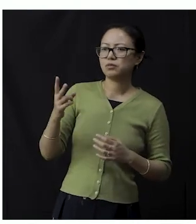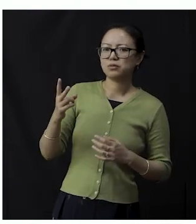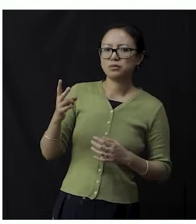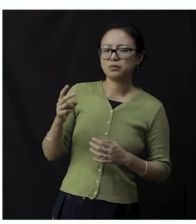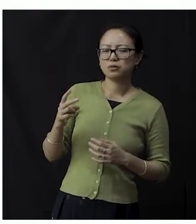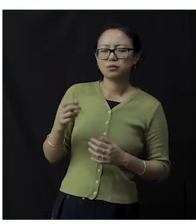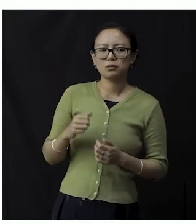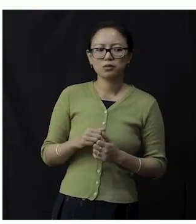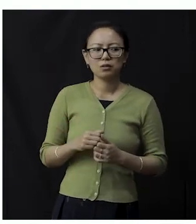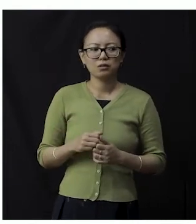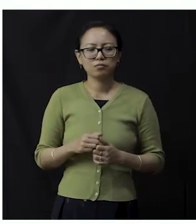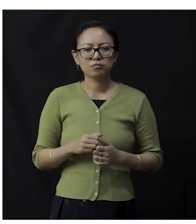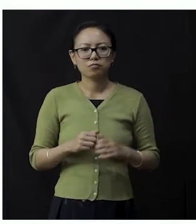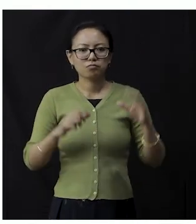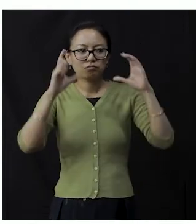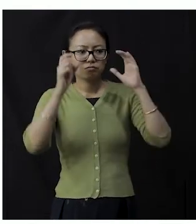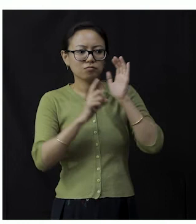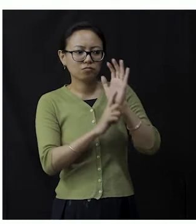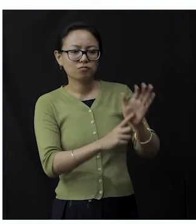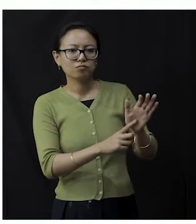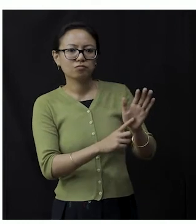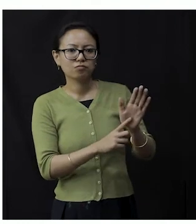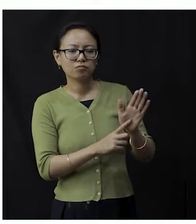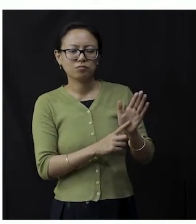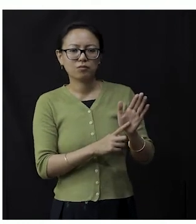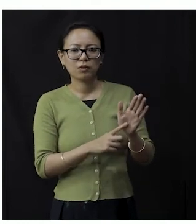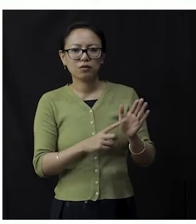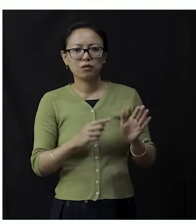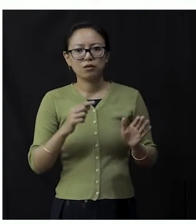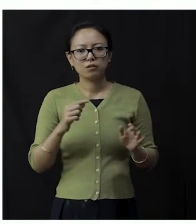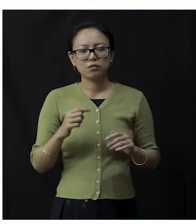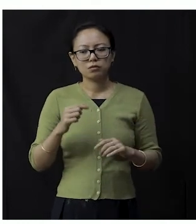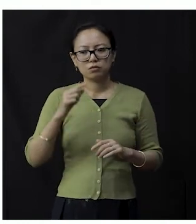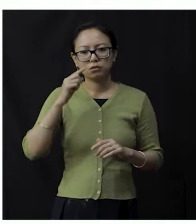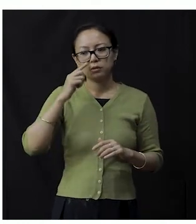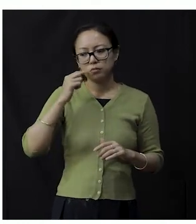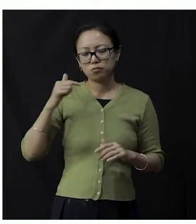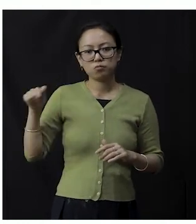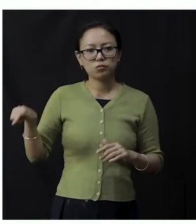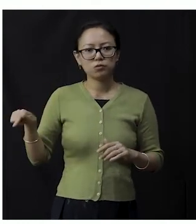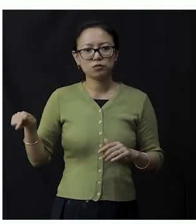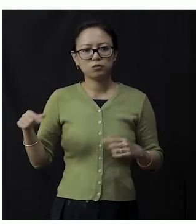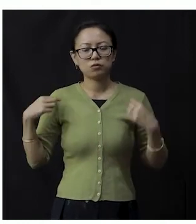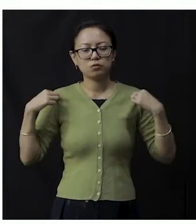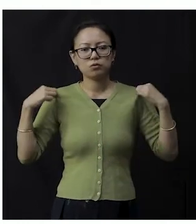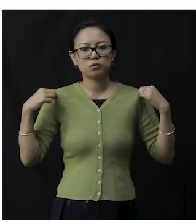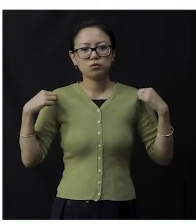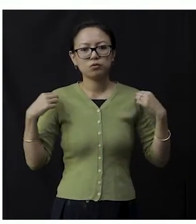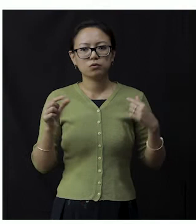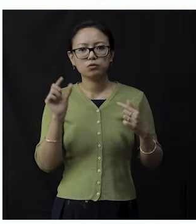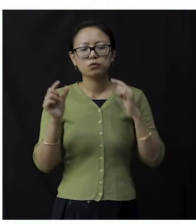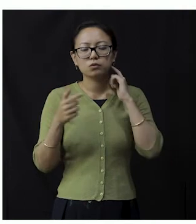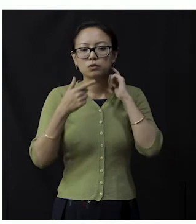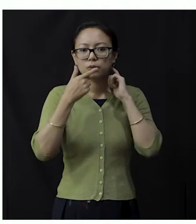red bag, sorry, not the yellow one, the red bag, and he's quietly going from there and he's kind